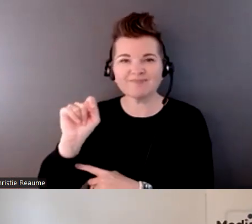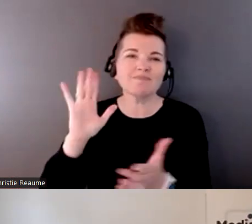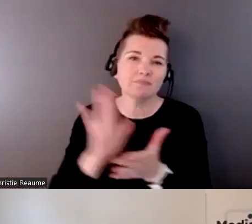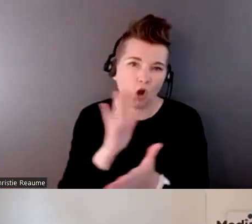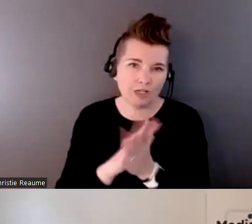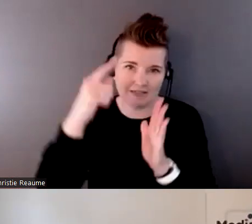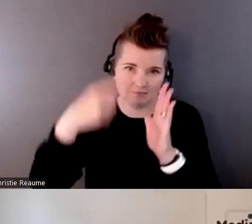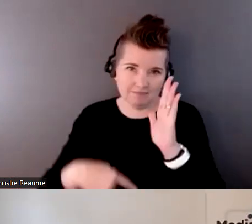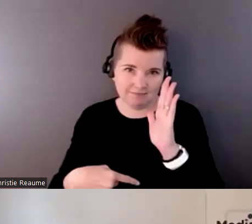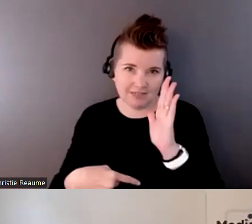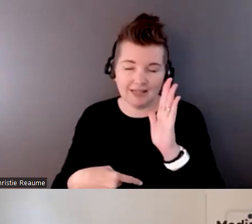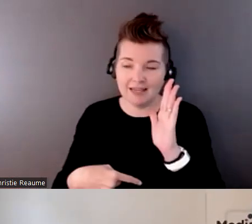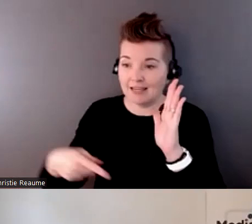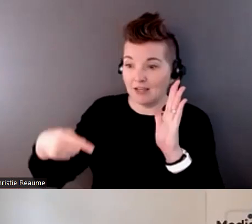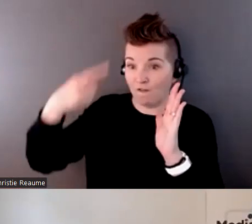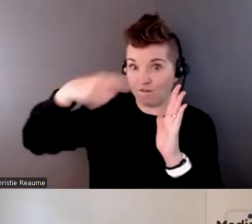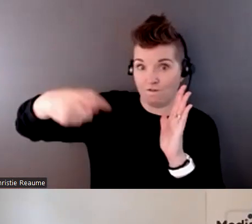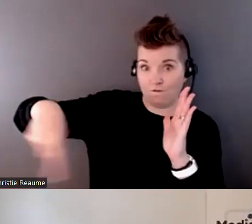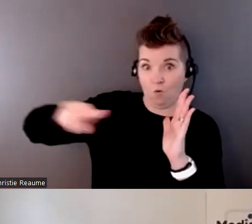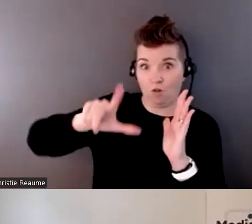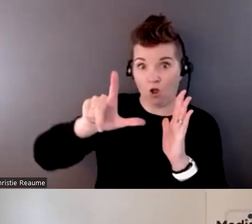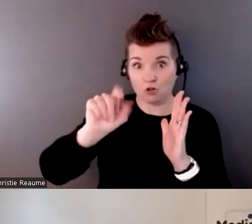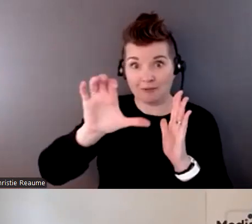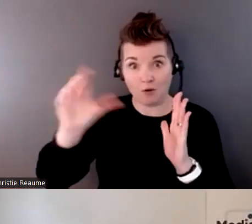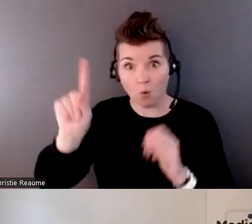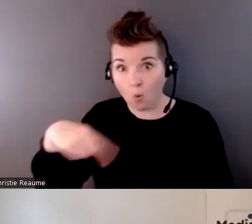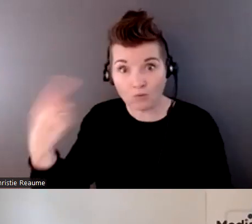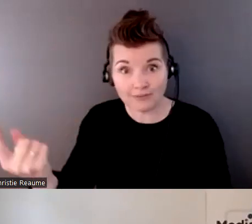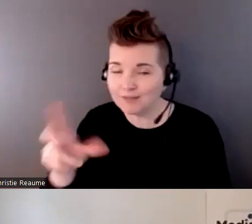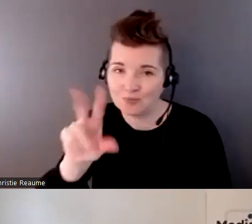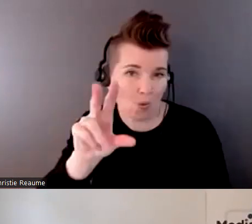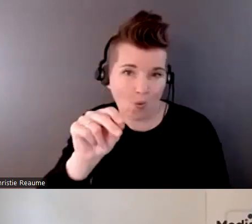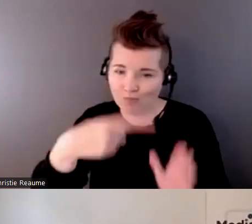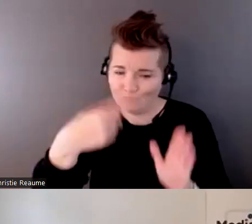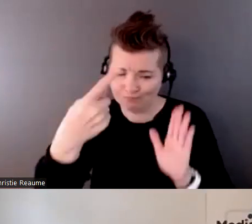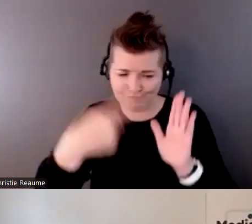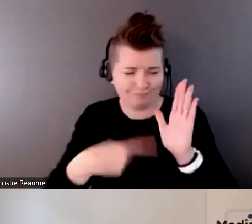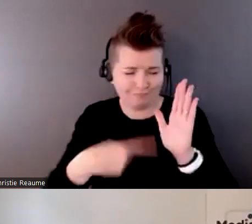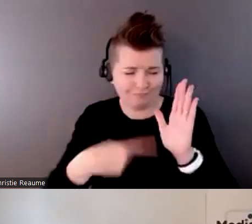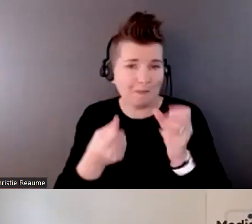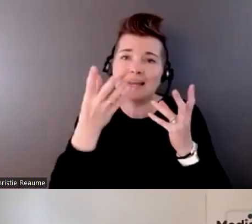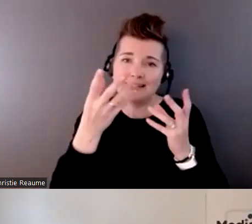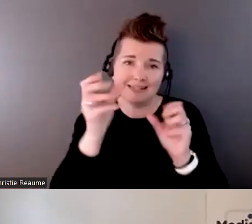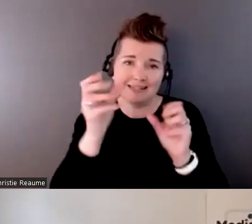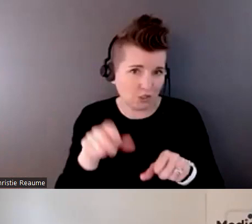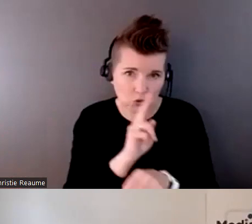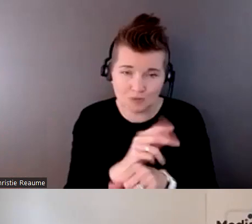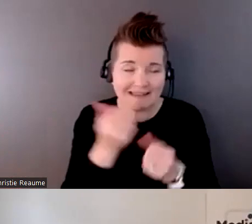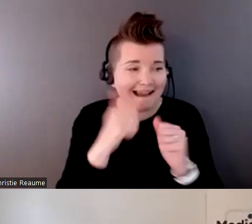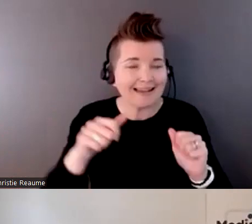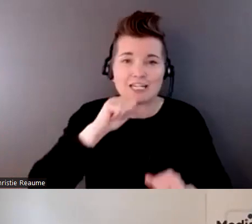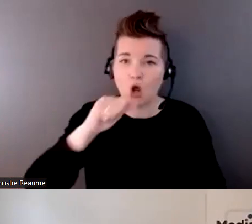to necessarily be only used by people you know in long-term care it's really meant for any non-profit